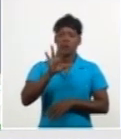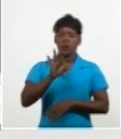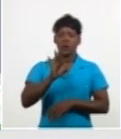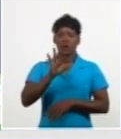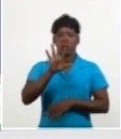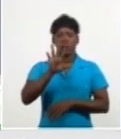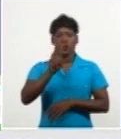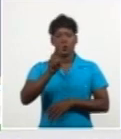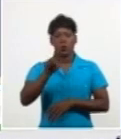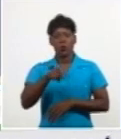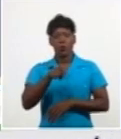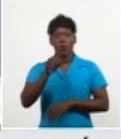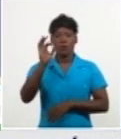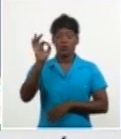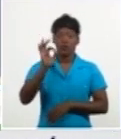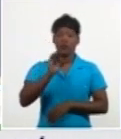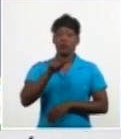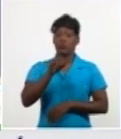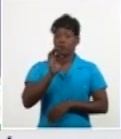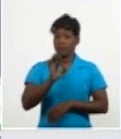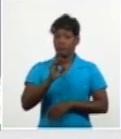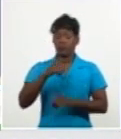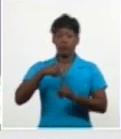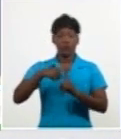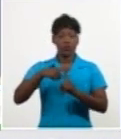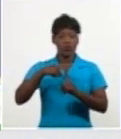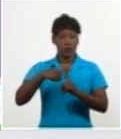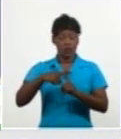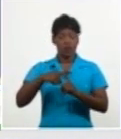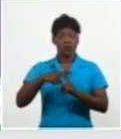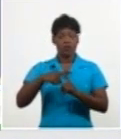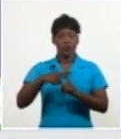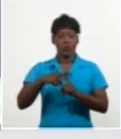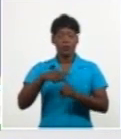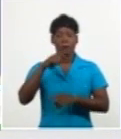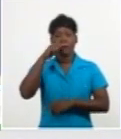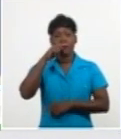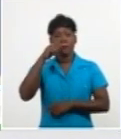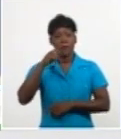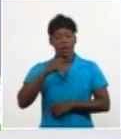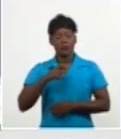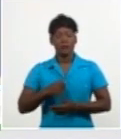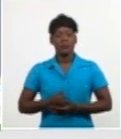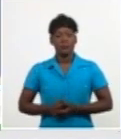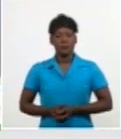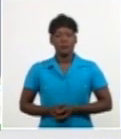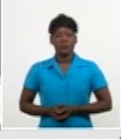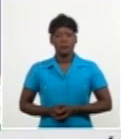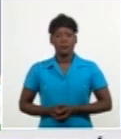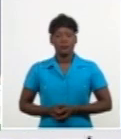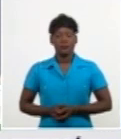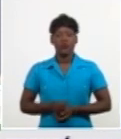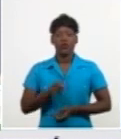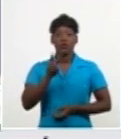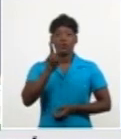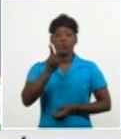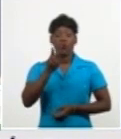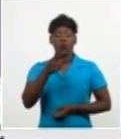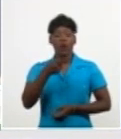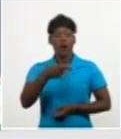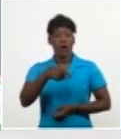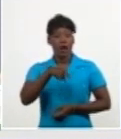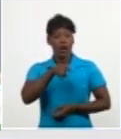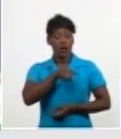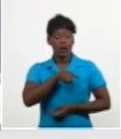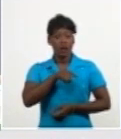50.51% of all confirmed cases, and 2 of the cases were female, totaling